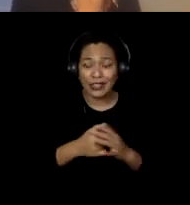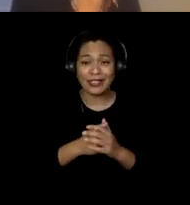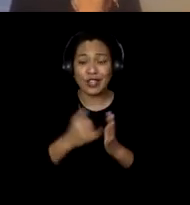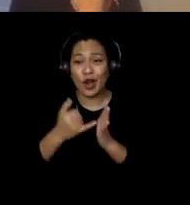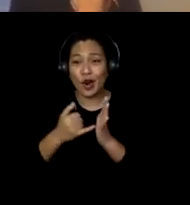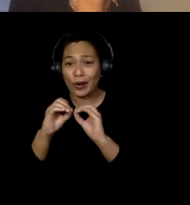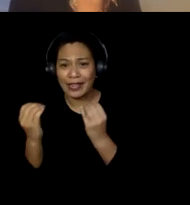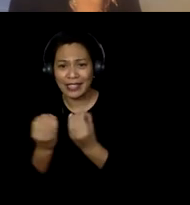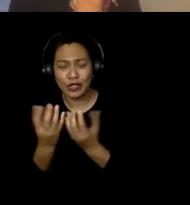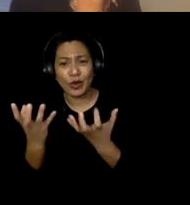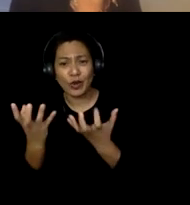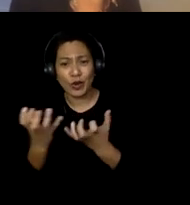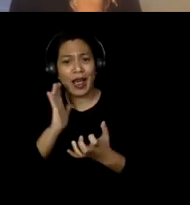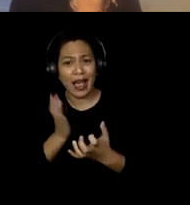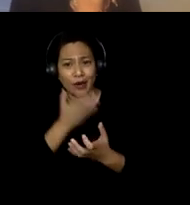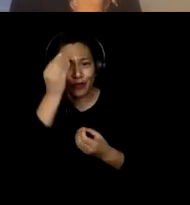places.